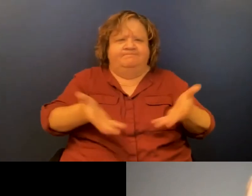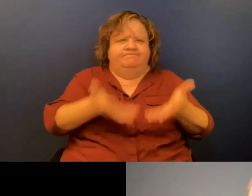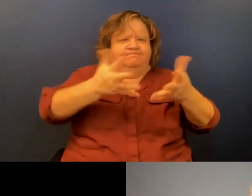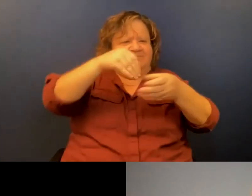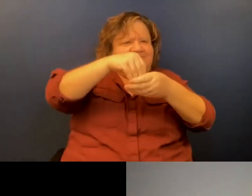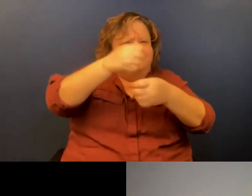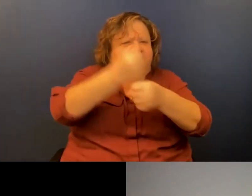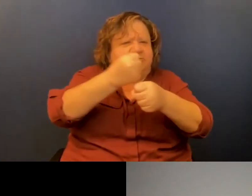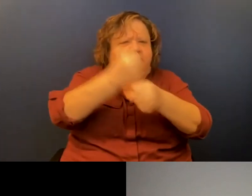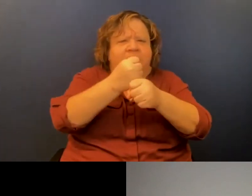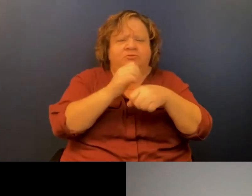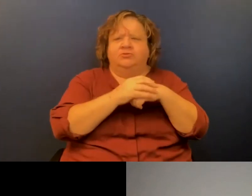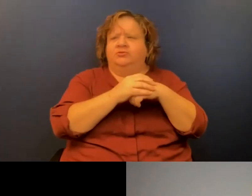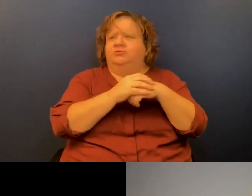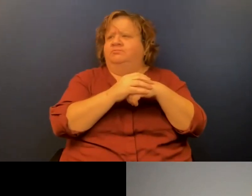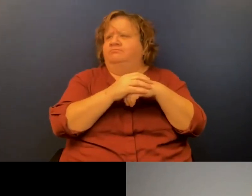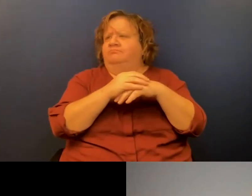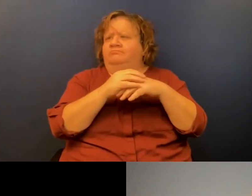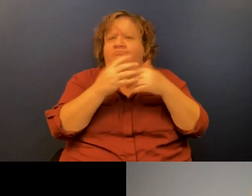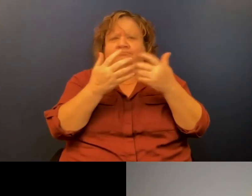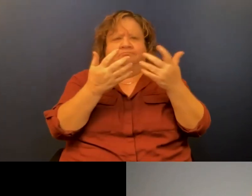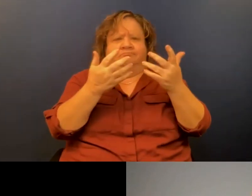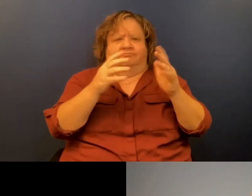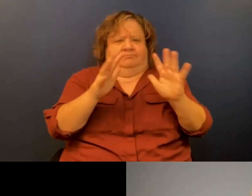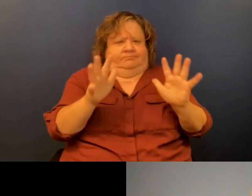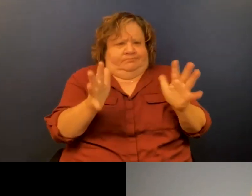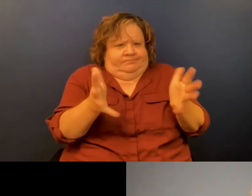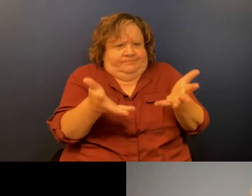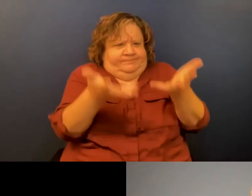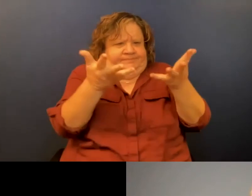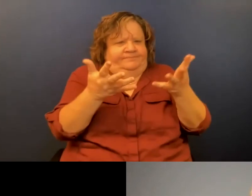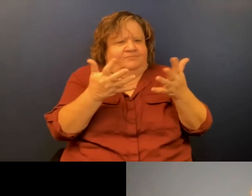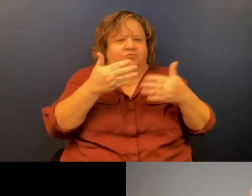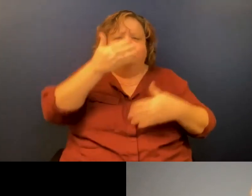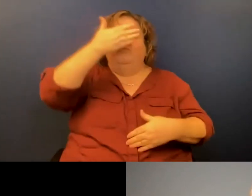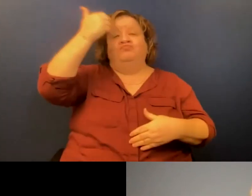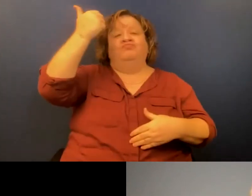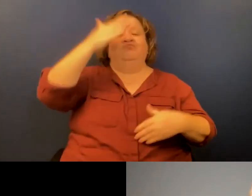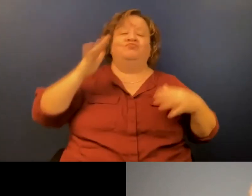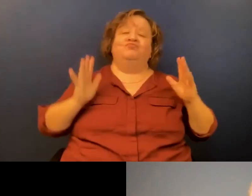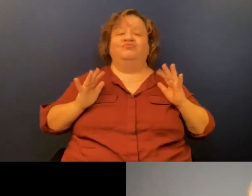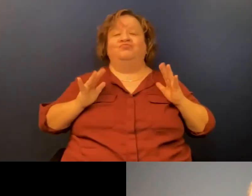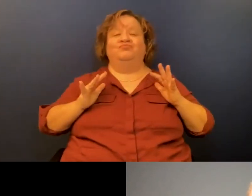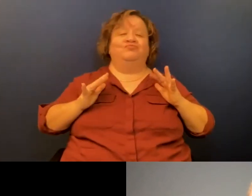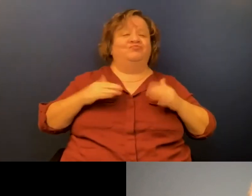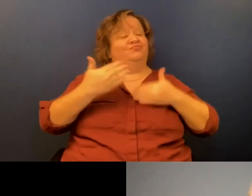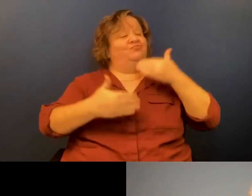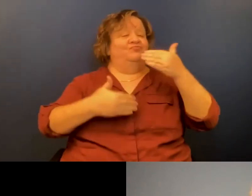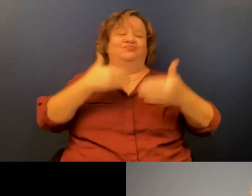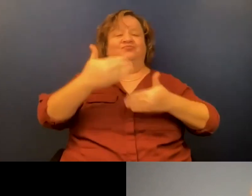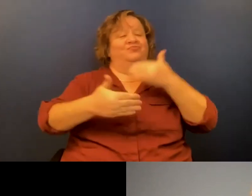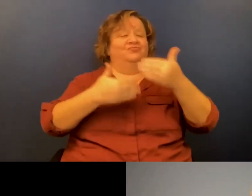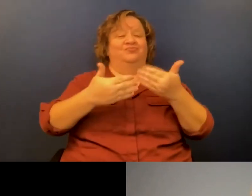leisure activities without stress for people with disabilities? What can you tell us regarding this